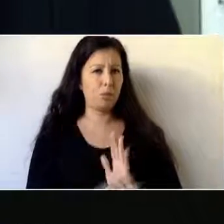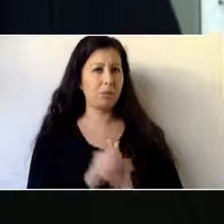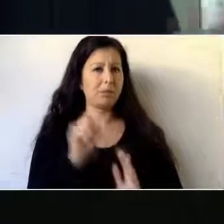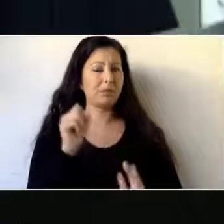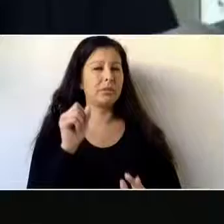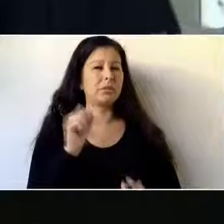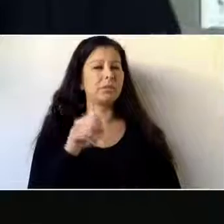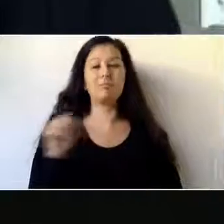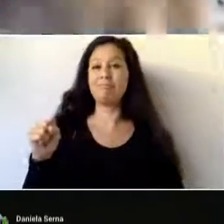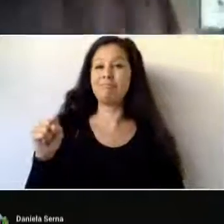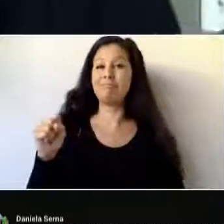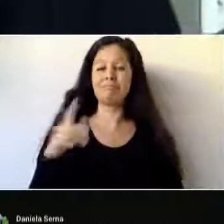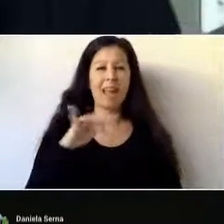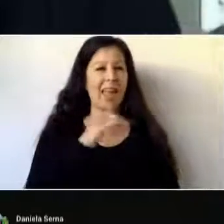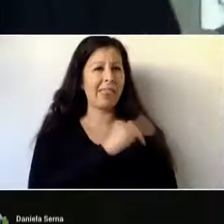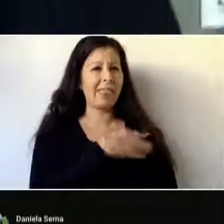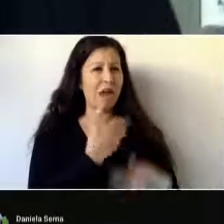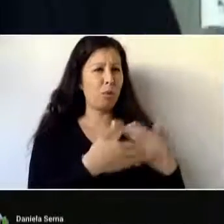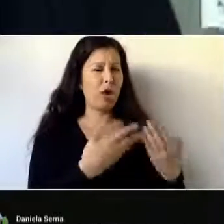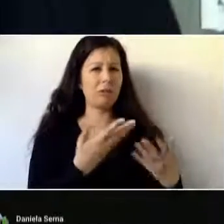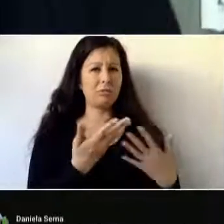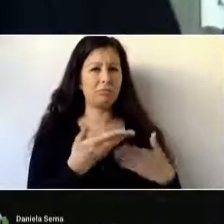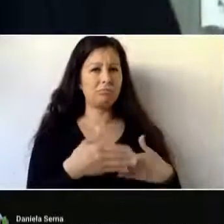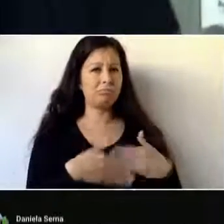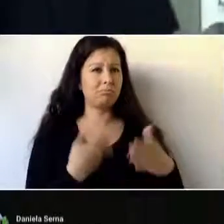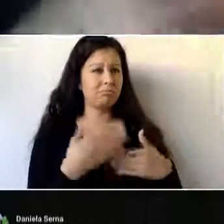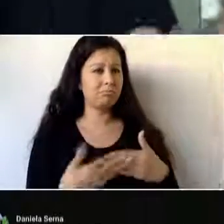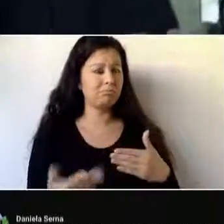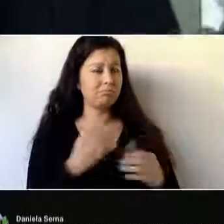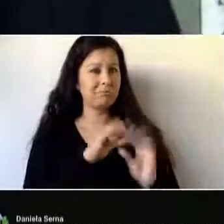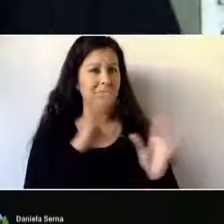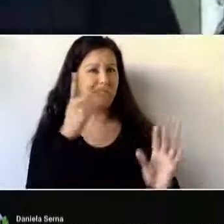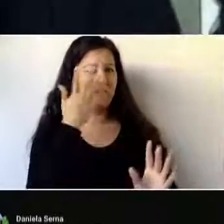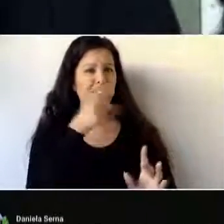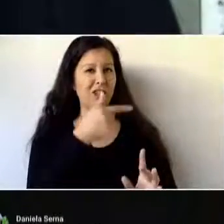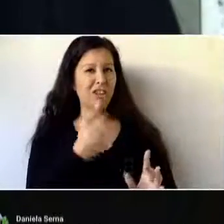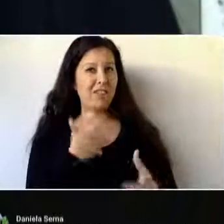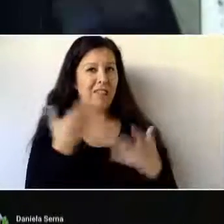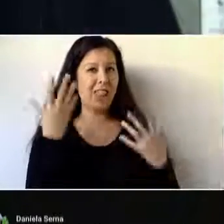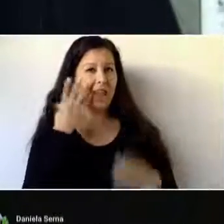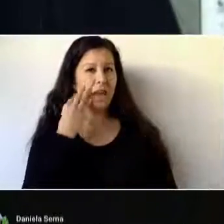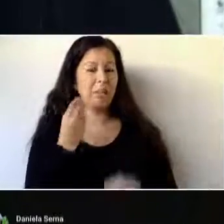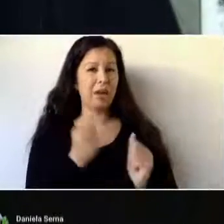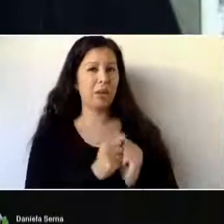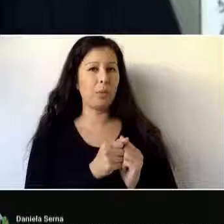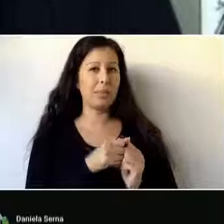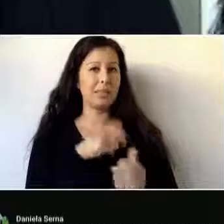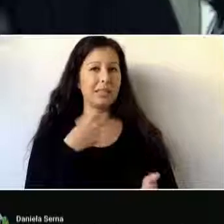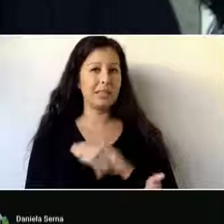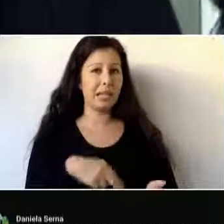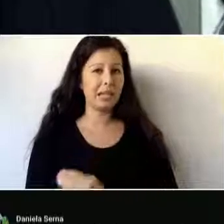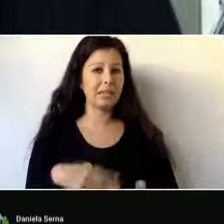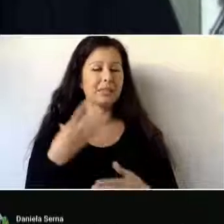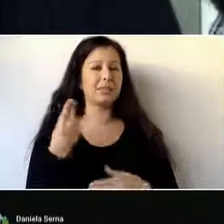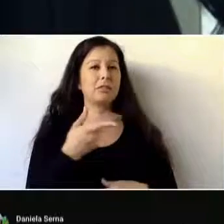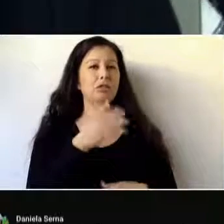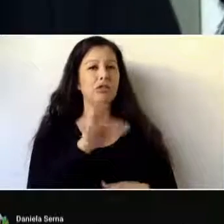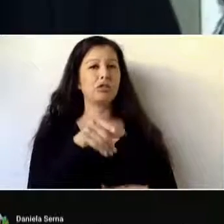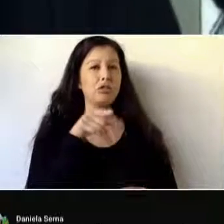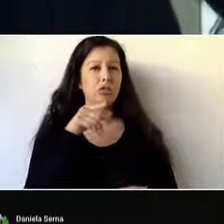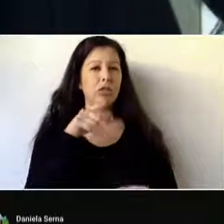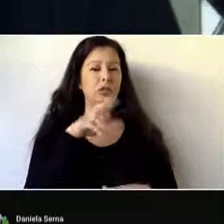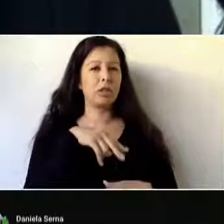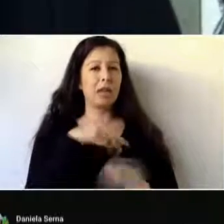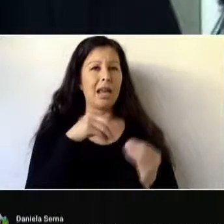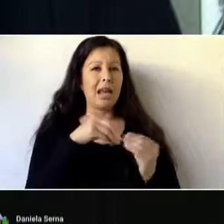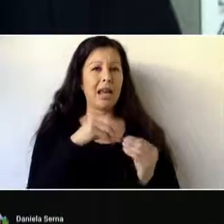Like how did that process go? Like clearly it looks like you have a lot of experience with dance, and then you're moving into this